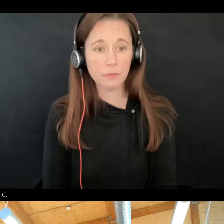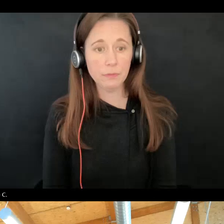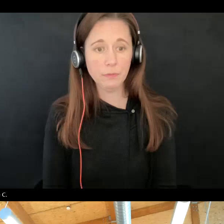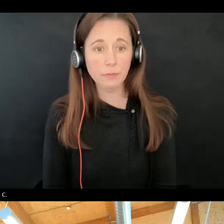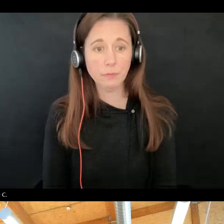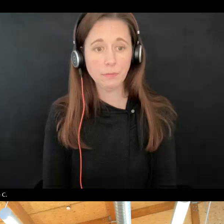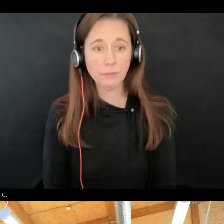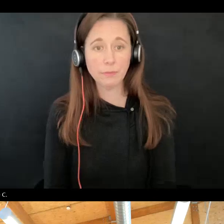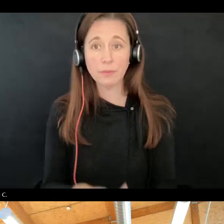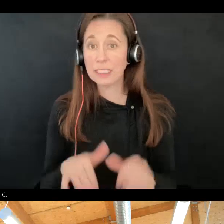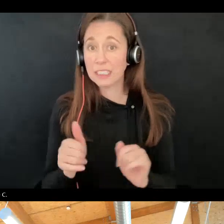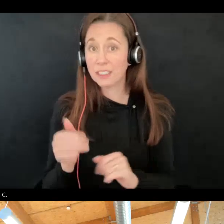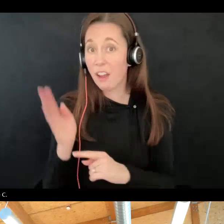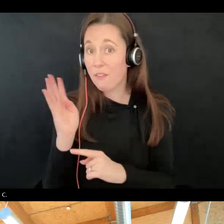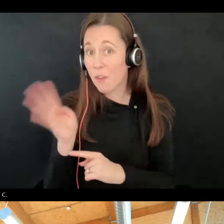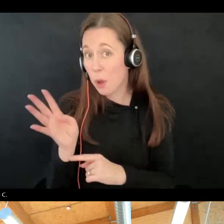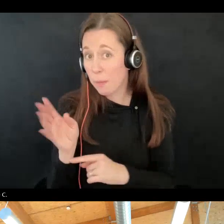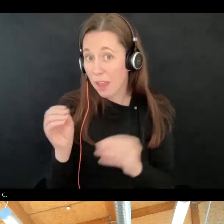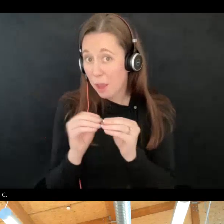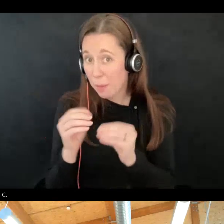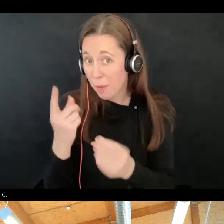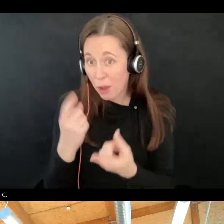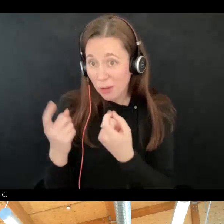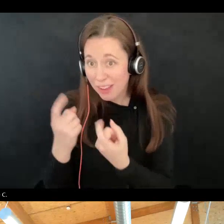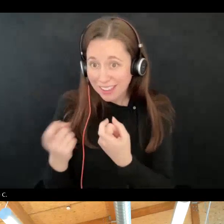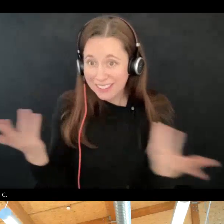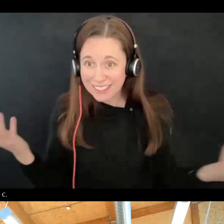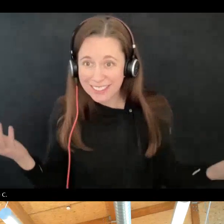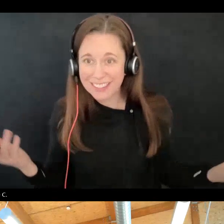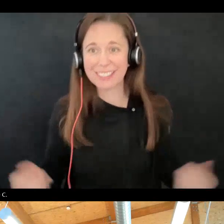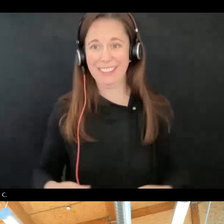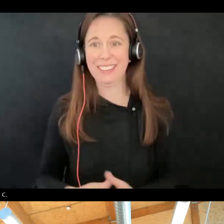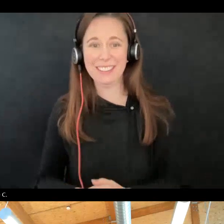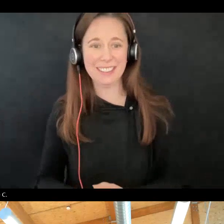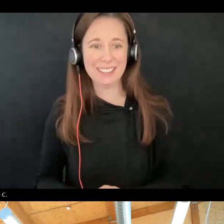We still got 4 minutes. I got time for more questions.